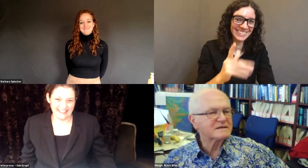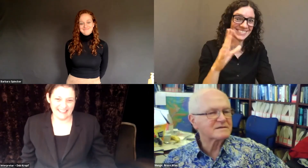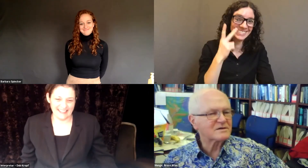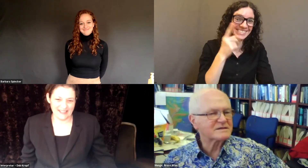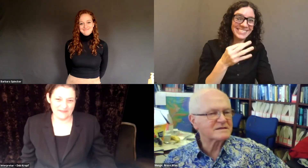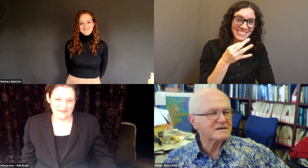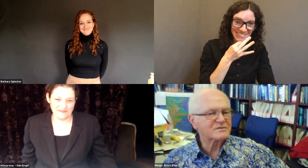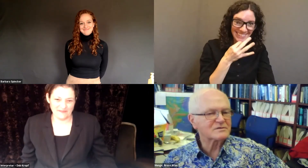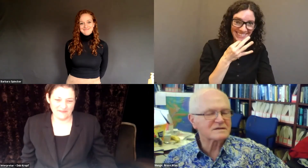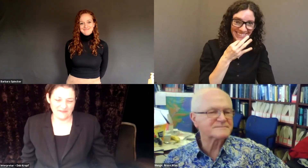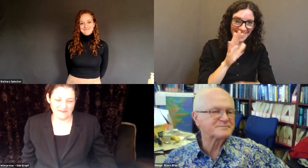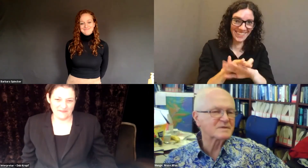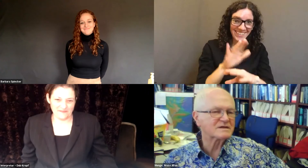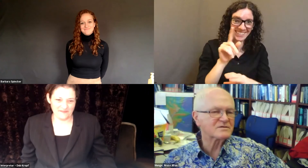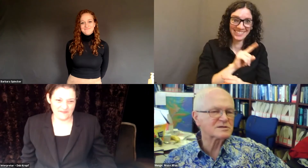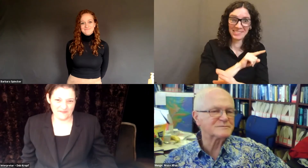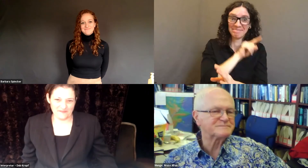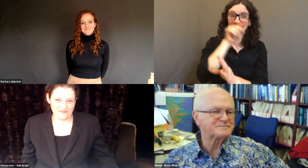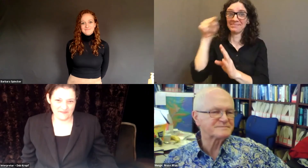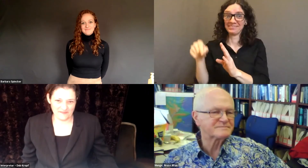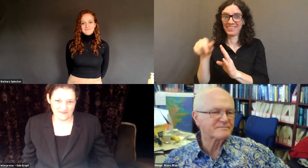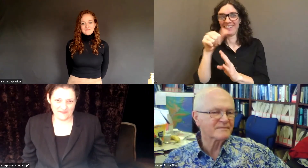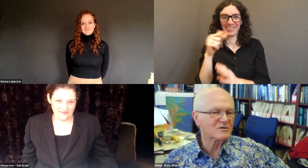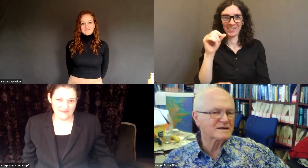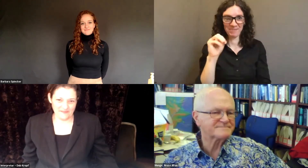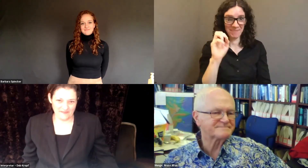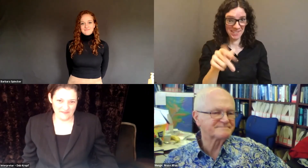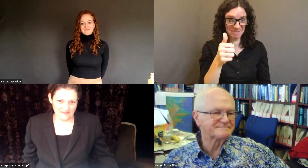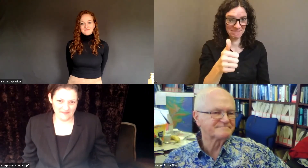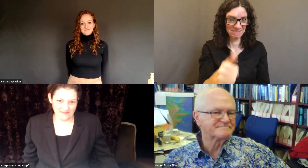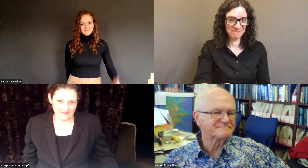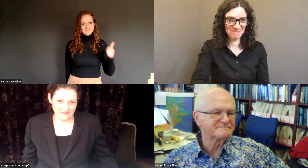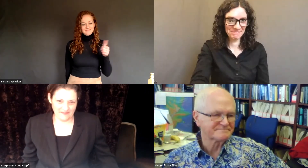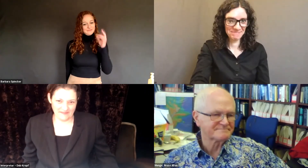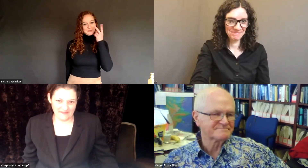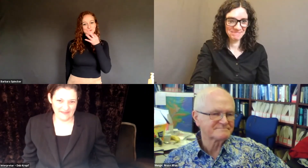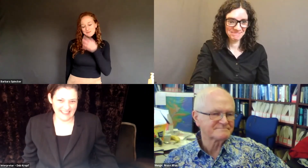shortly on the other Zoom. All